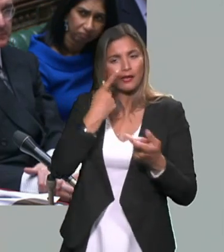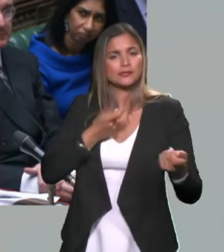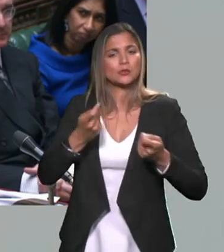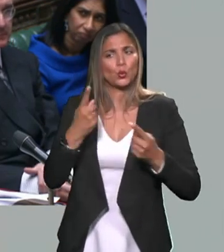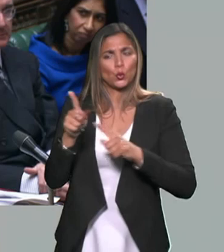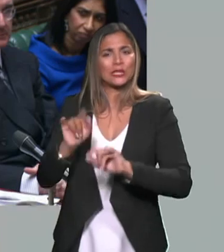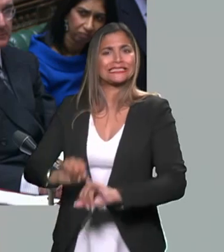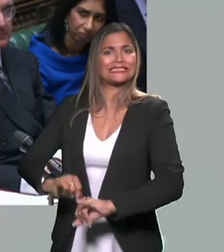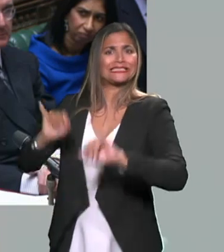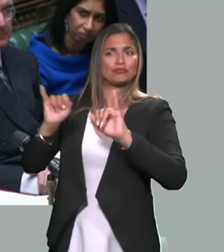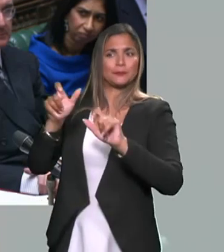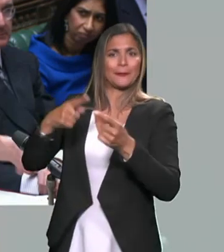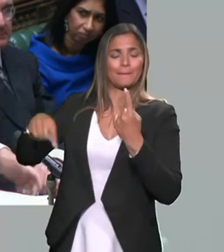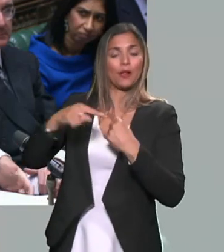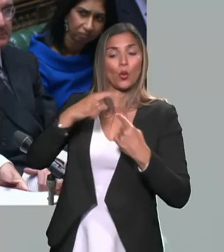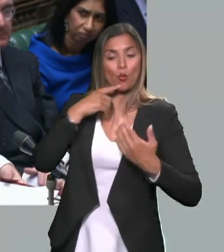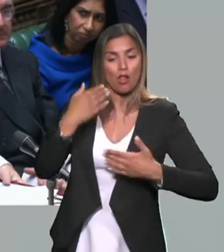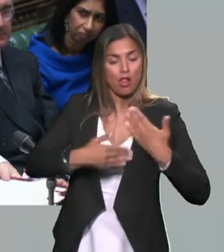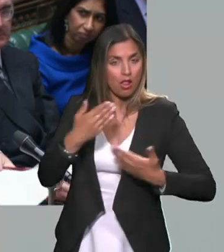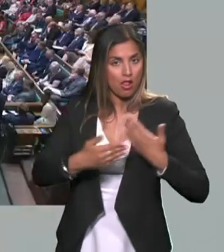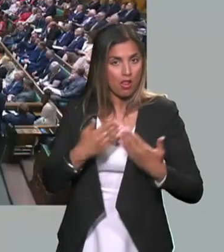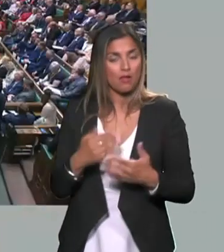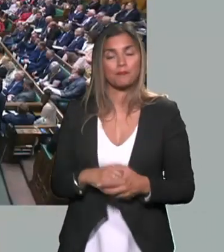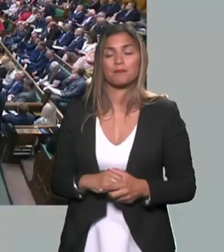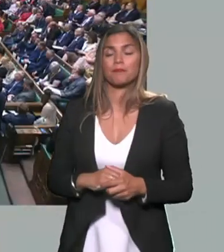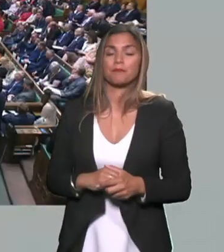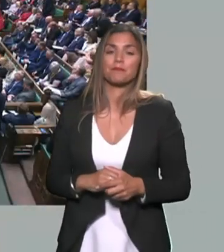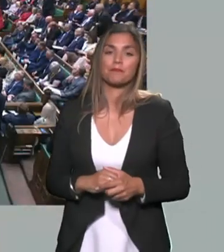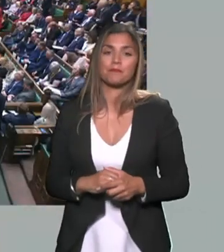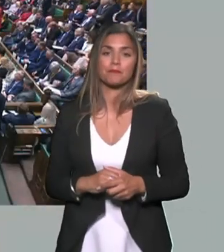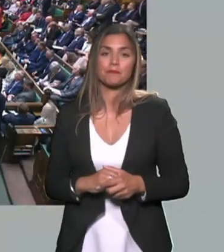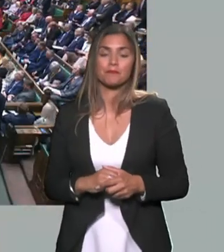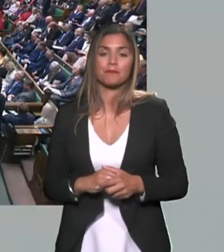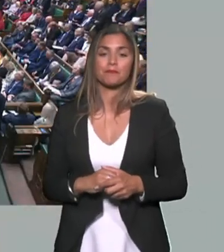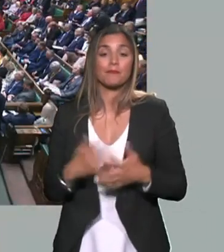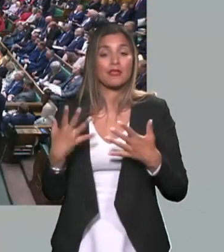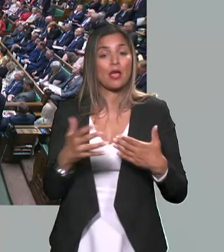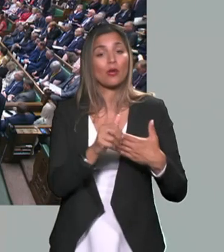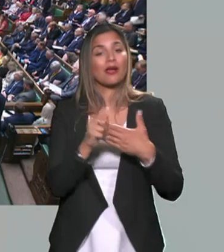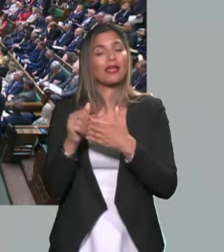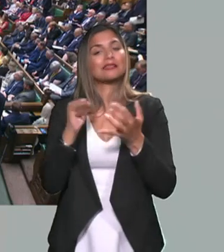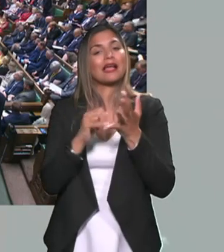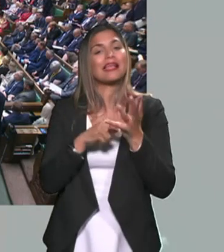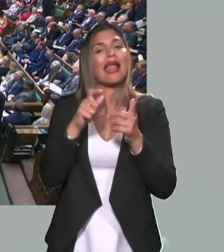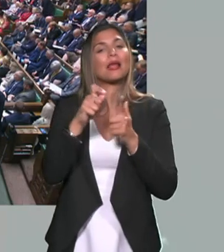offenders, and we'll be bringing that forward as soon as parliamentary time allows. We now come to the Leader of the SNP, Ian Blackford.